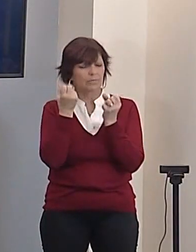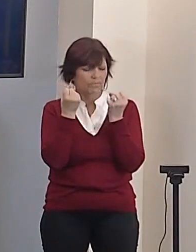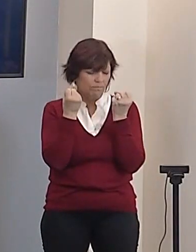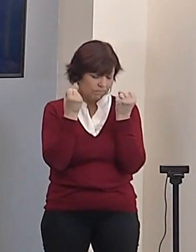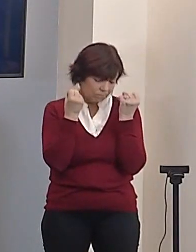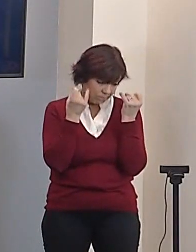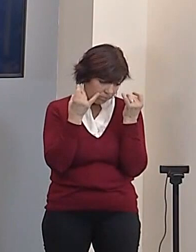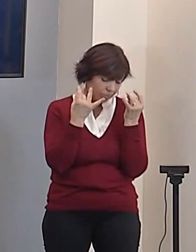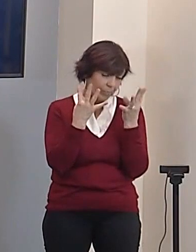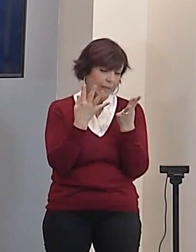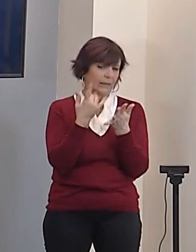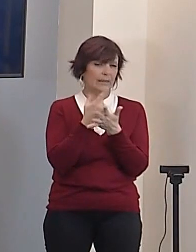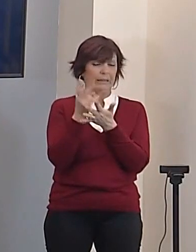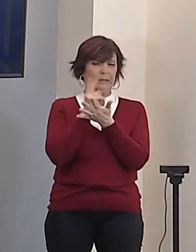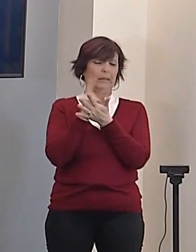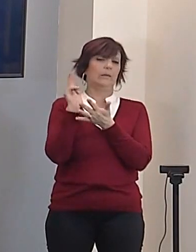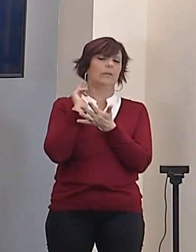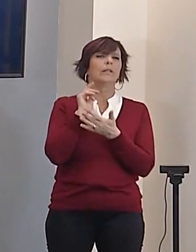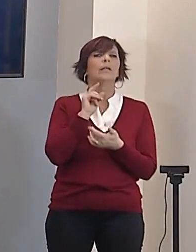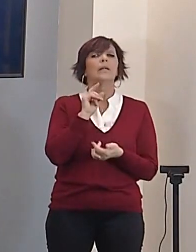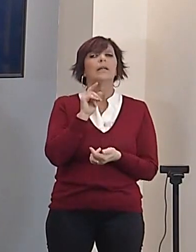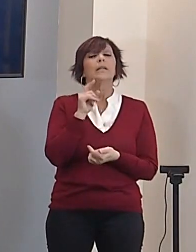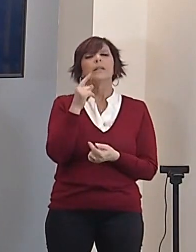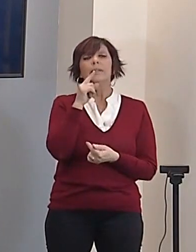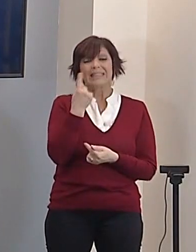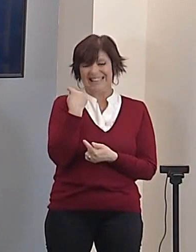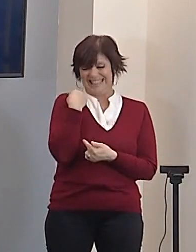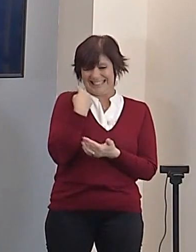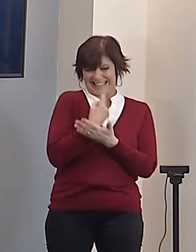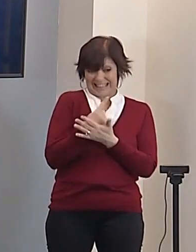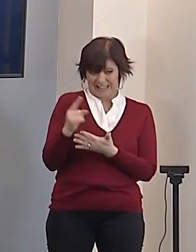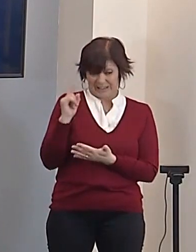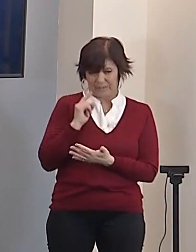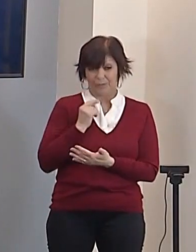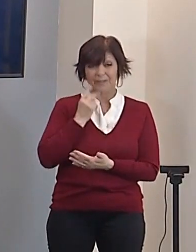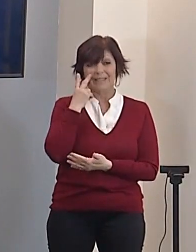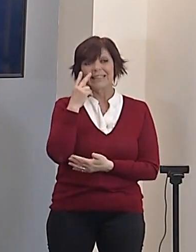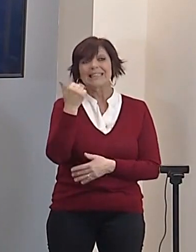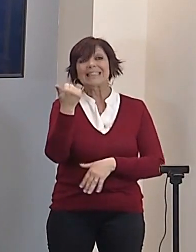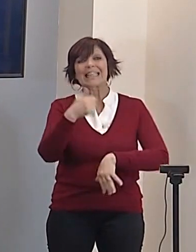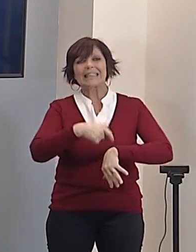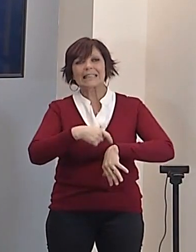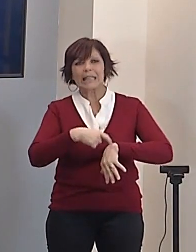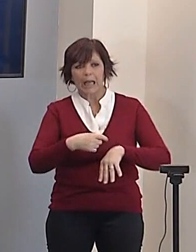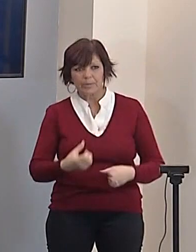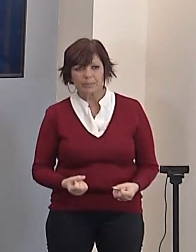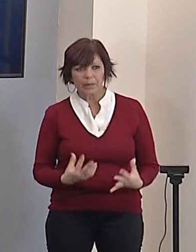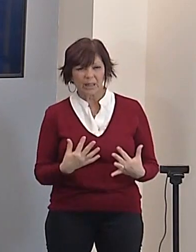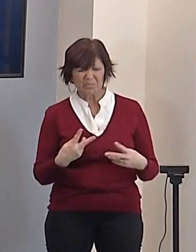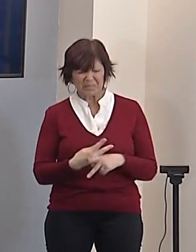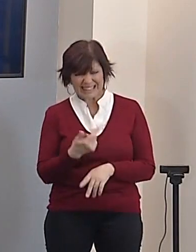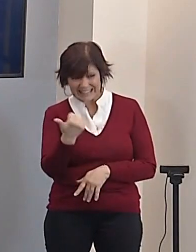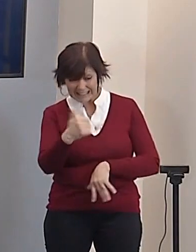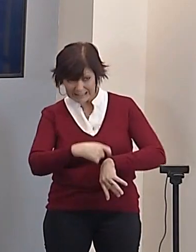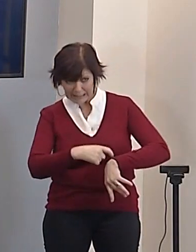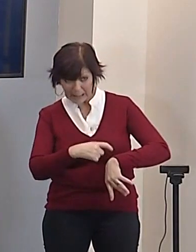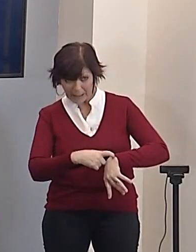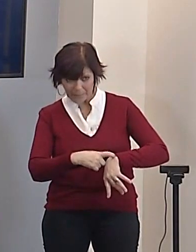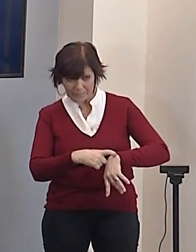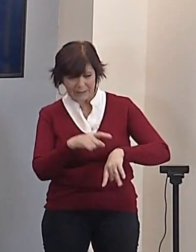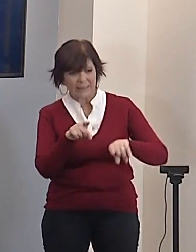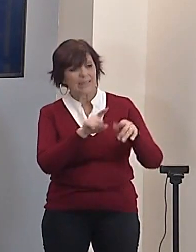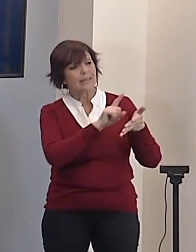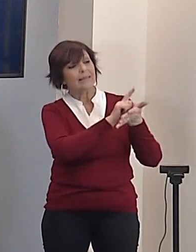past 2 weeks. So actually, for this past week, we've seen 10 times as many cases as the week ending